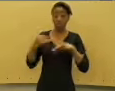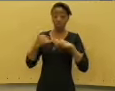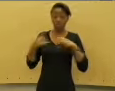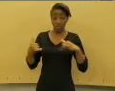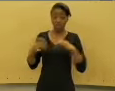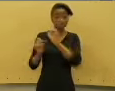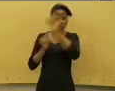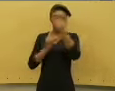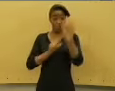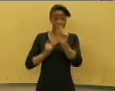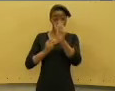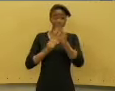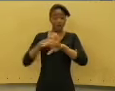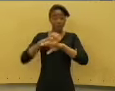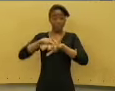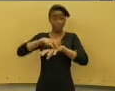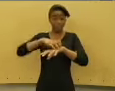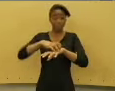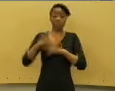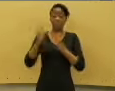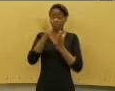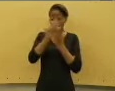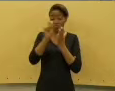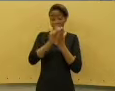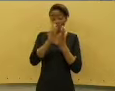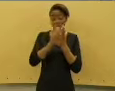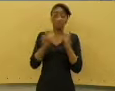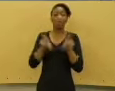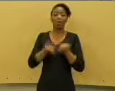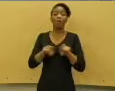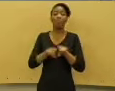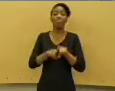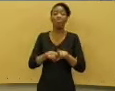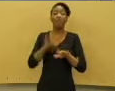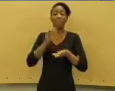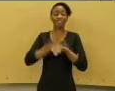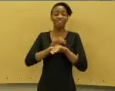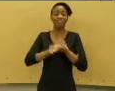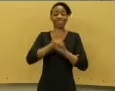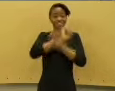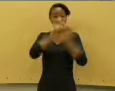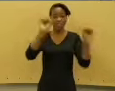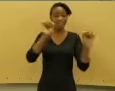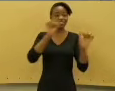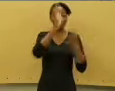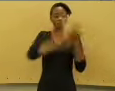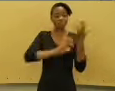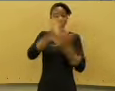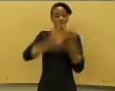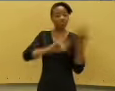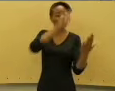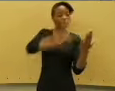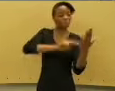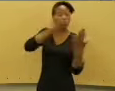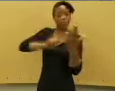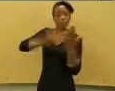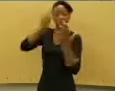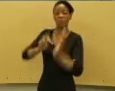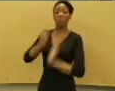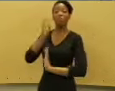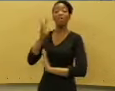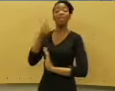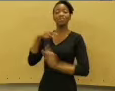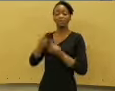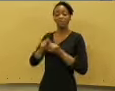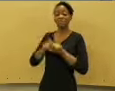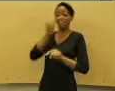press. Your friends might see the articles and they will make fun of you because that's what human beings do. But I want